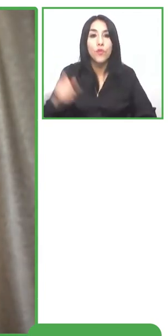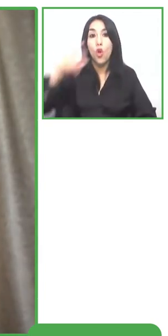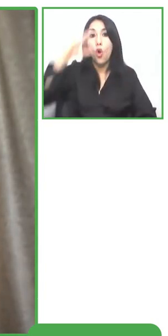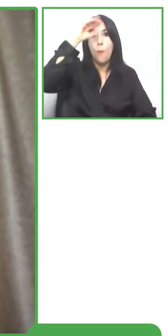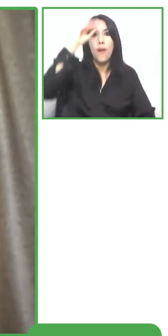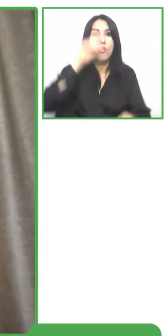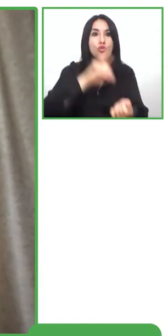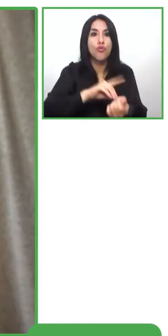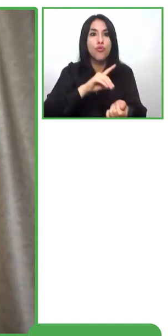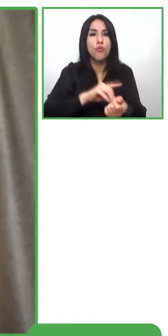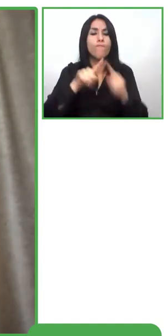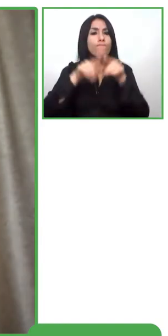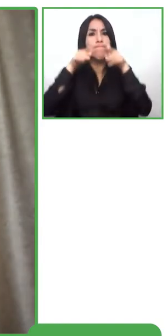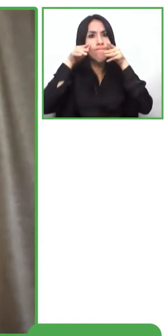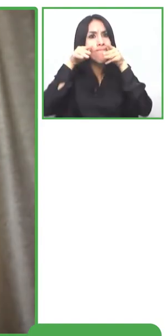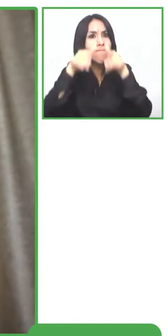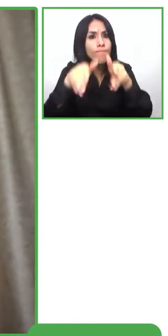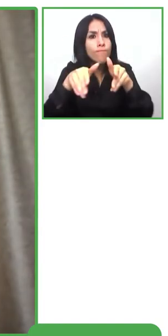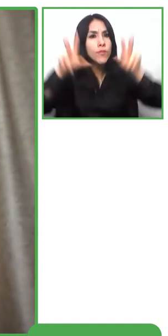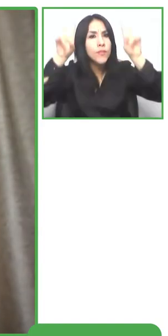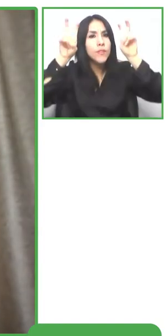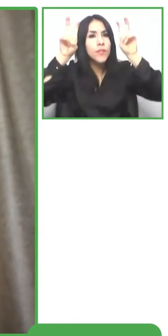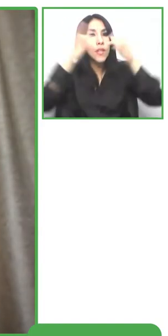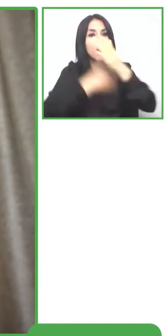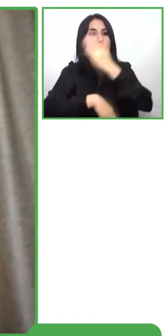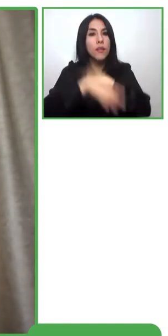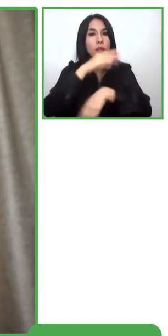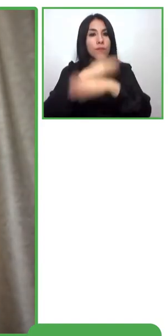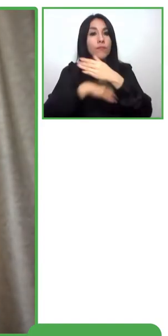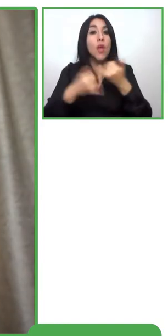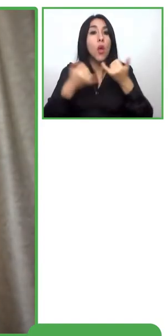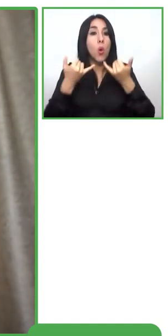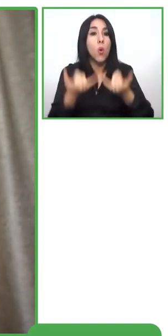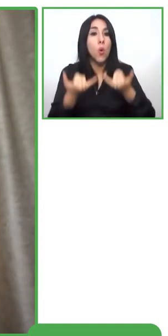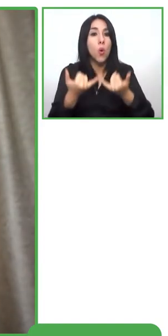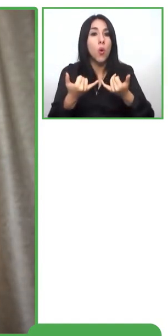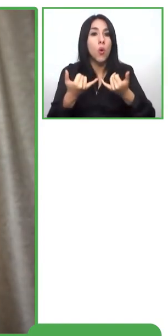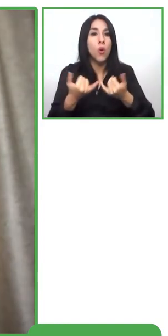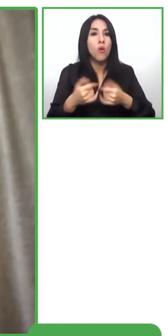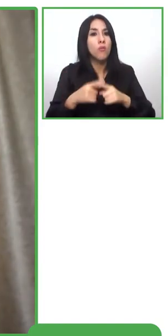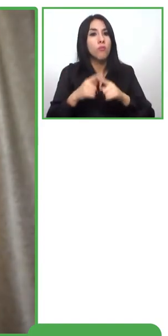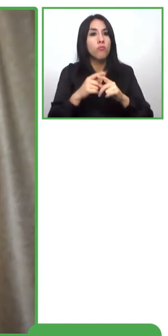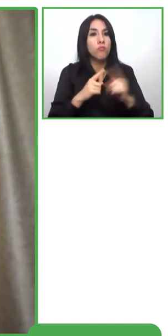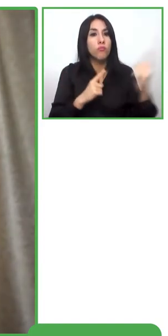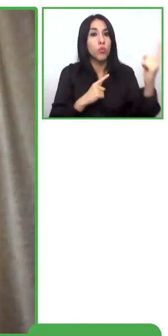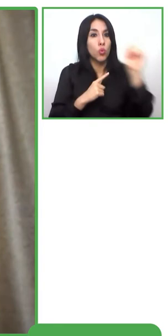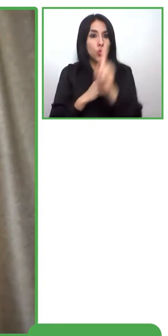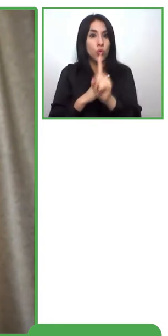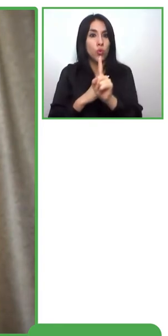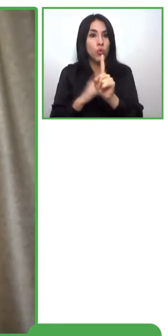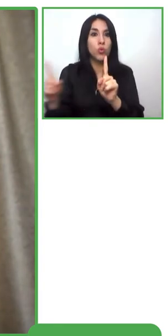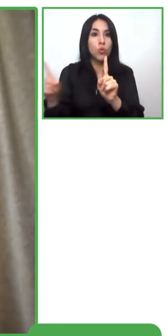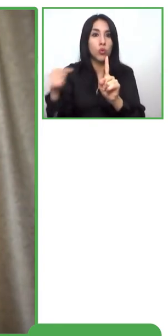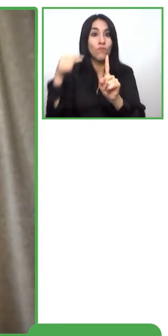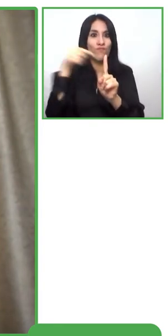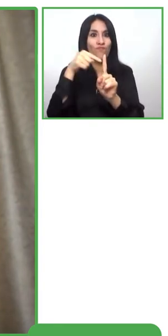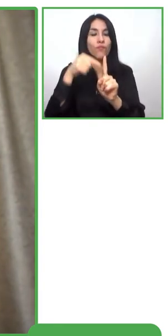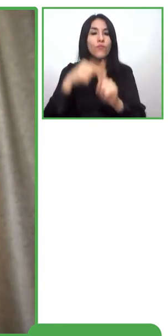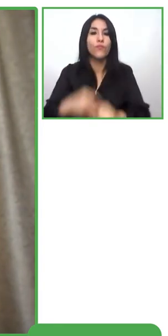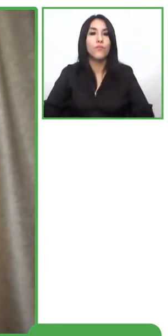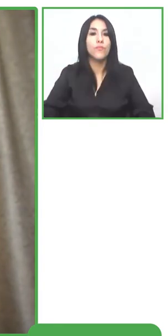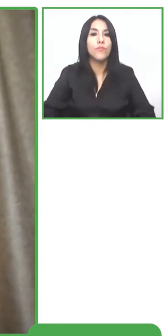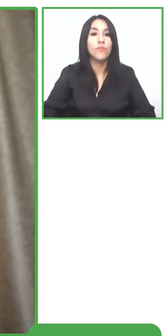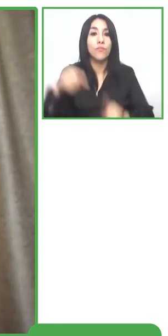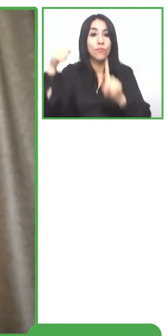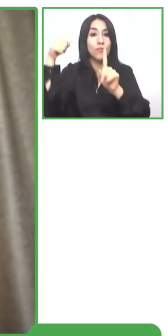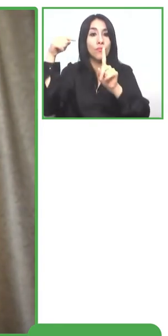well-known, a dedicated person, and we have the honor of having him here today to tell